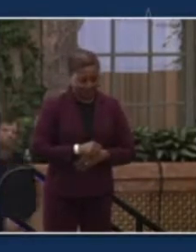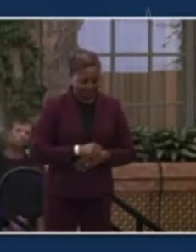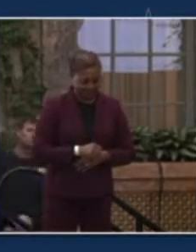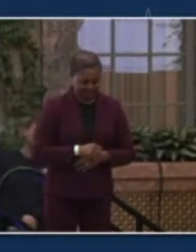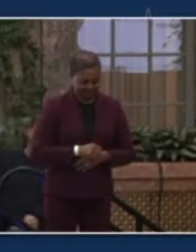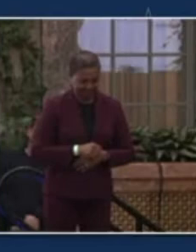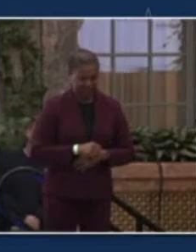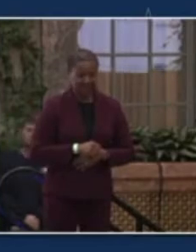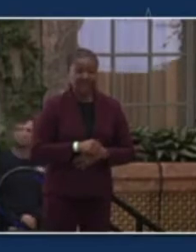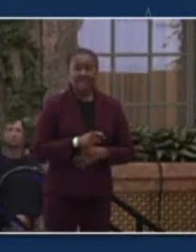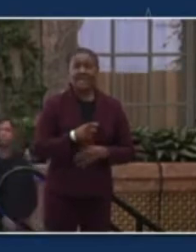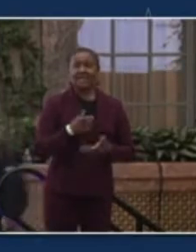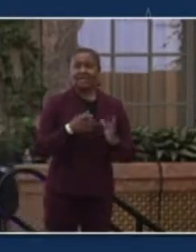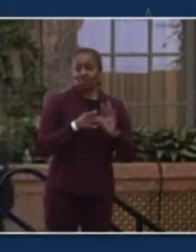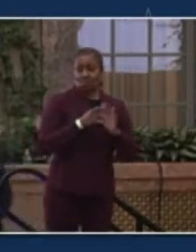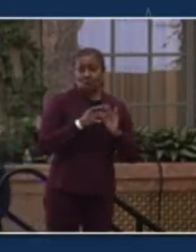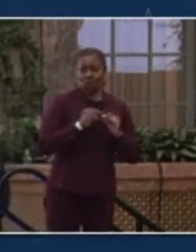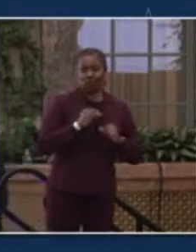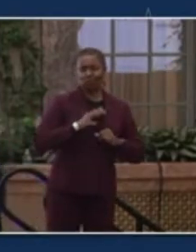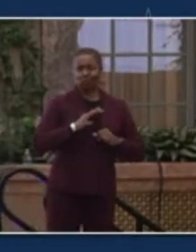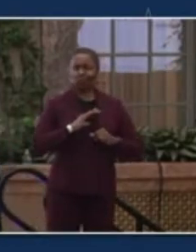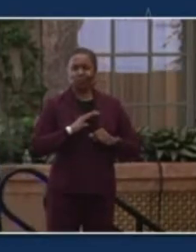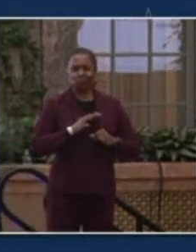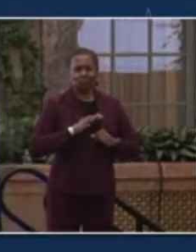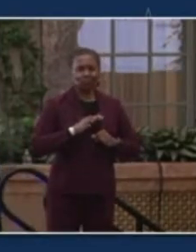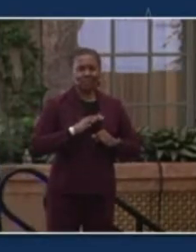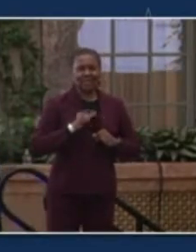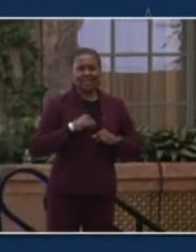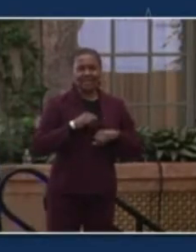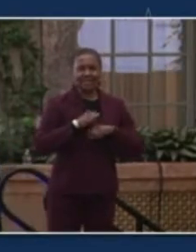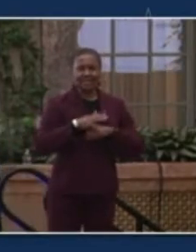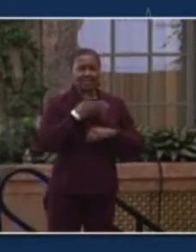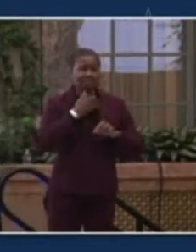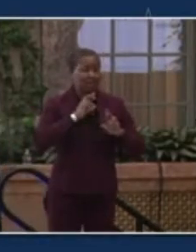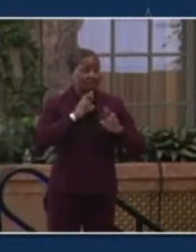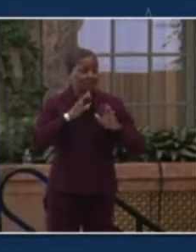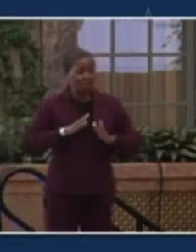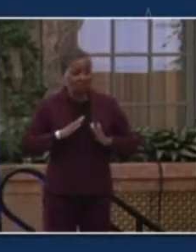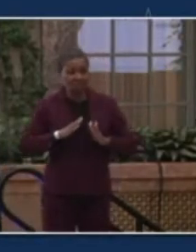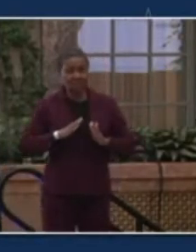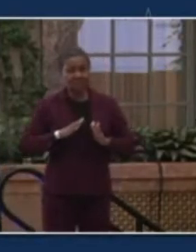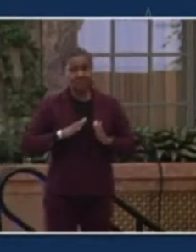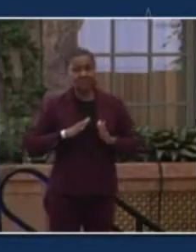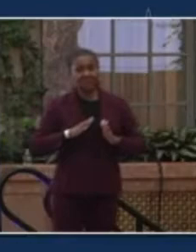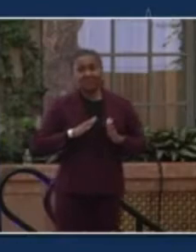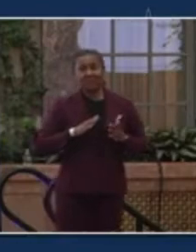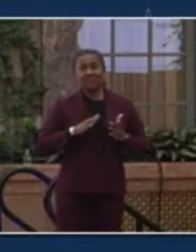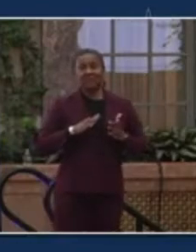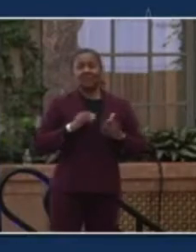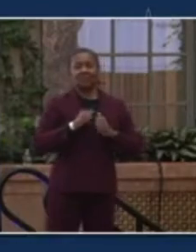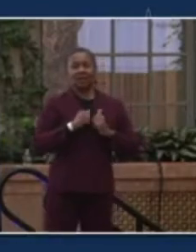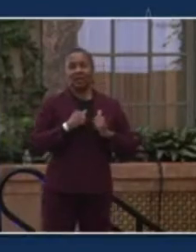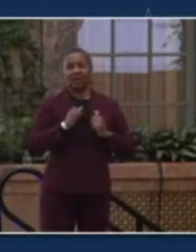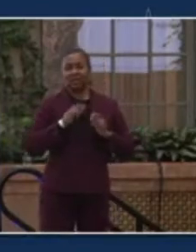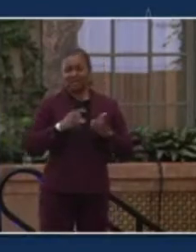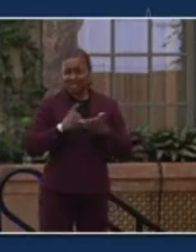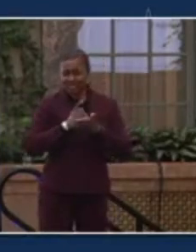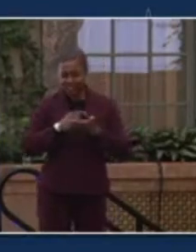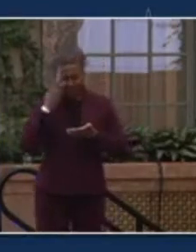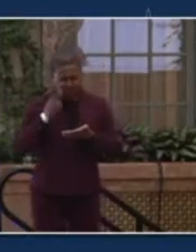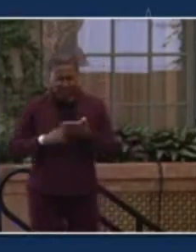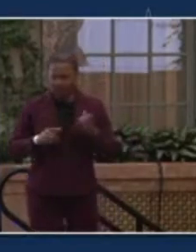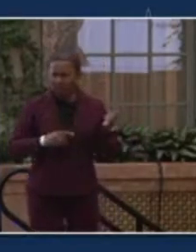He had a way with words, and he could send the best reporters and the most brilliant minds to the dictionary to look up